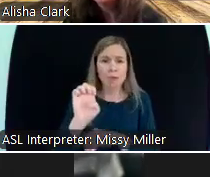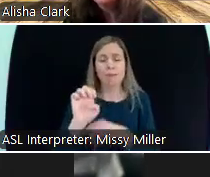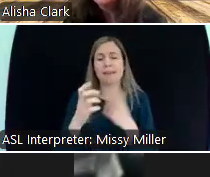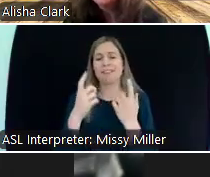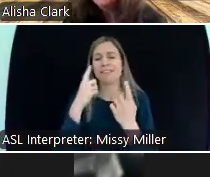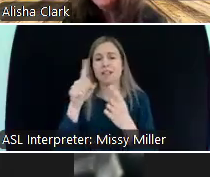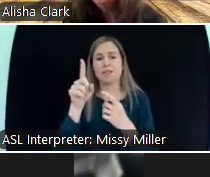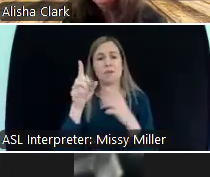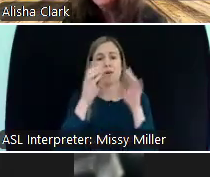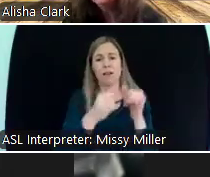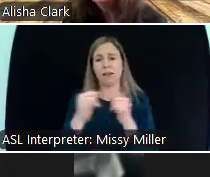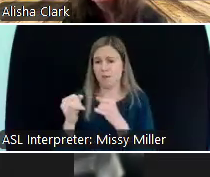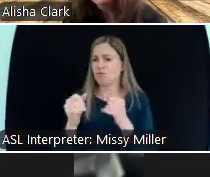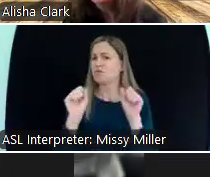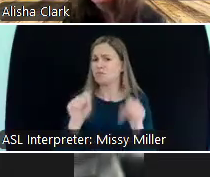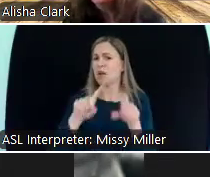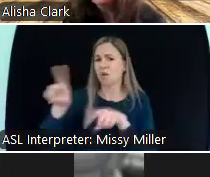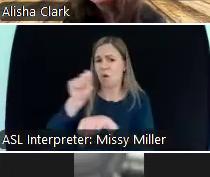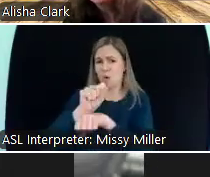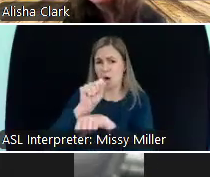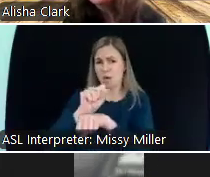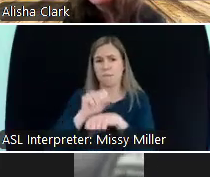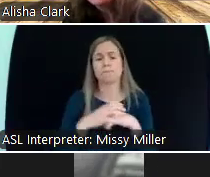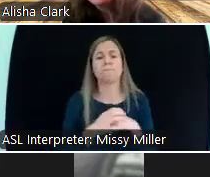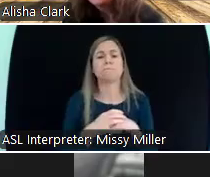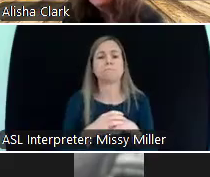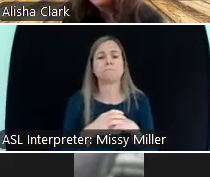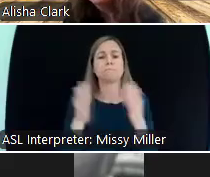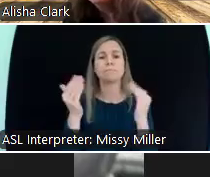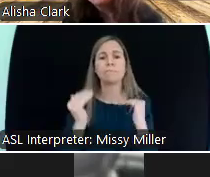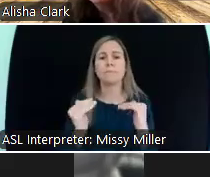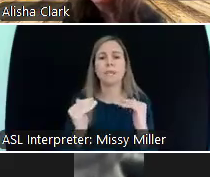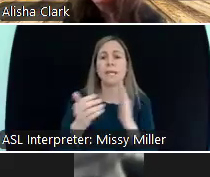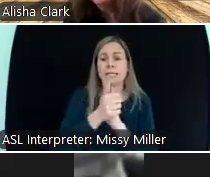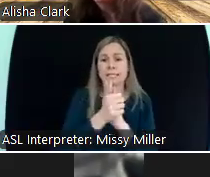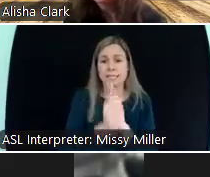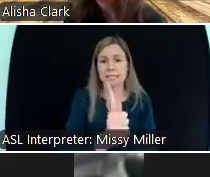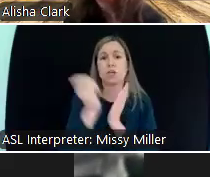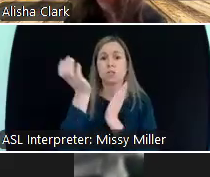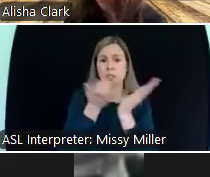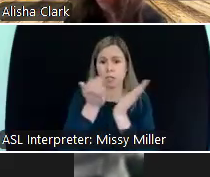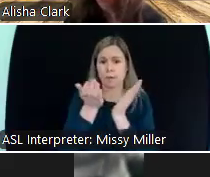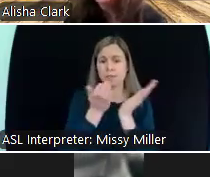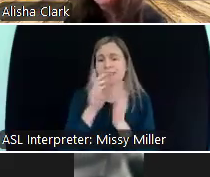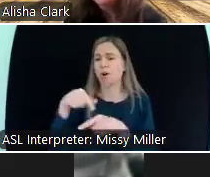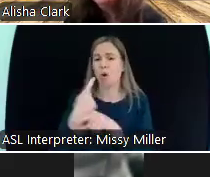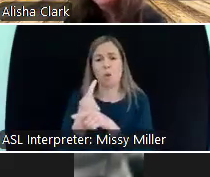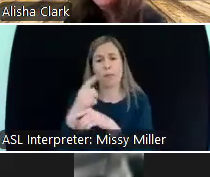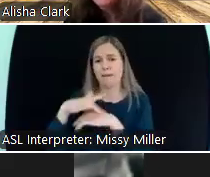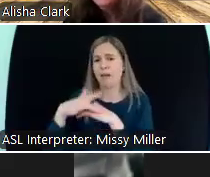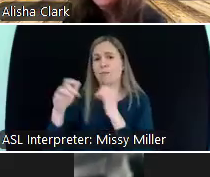individuals. And then I mentioned earlier, our skilled services are only available in our Model Waiver 2